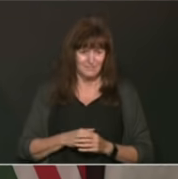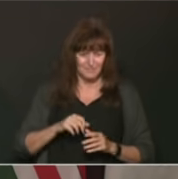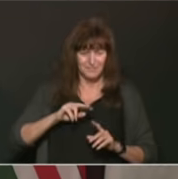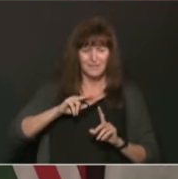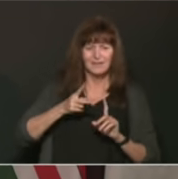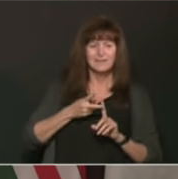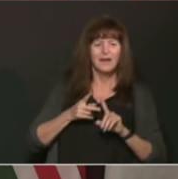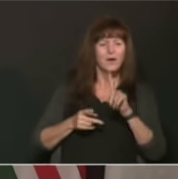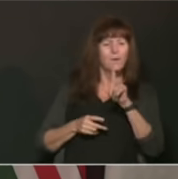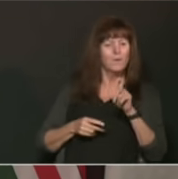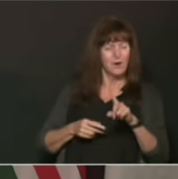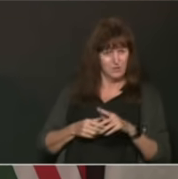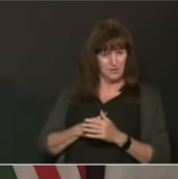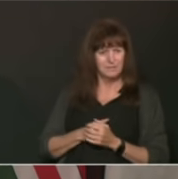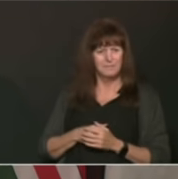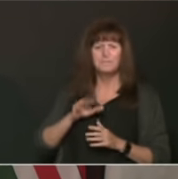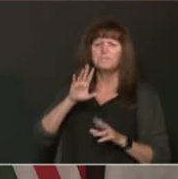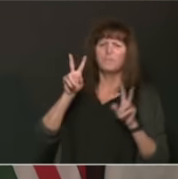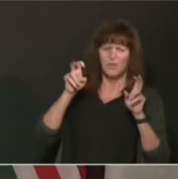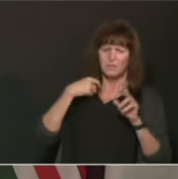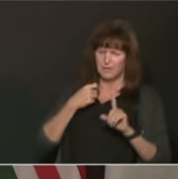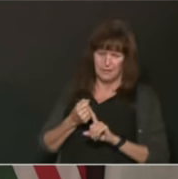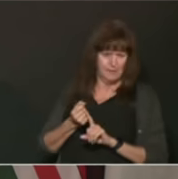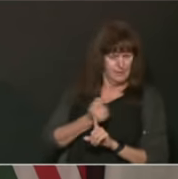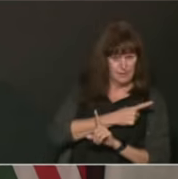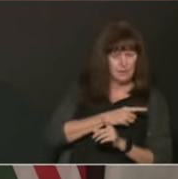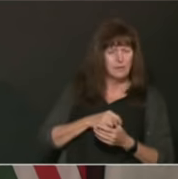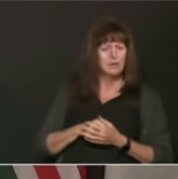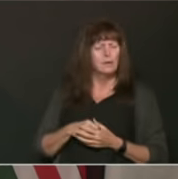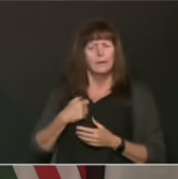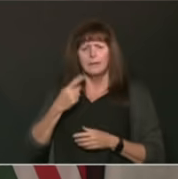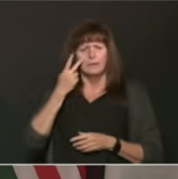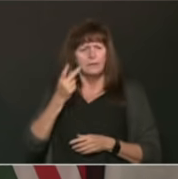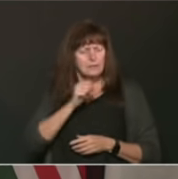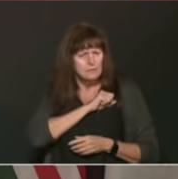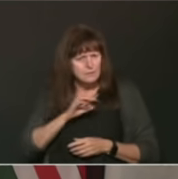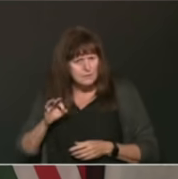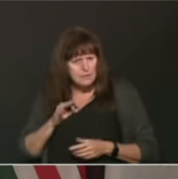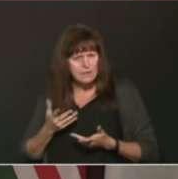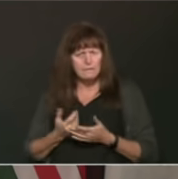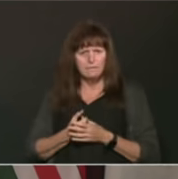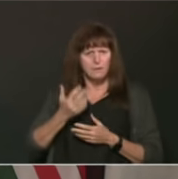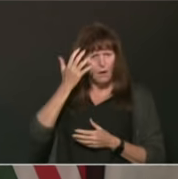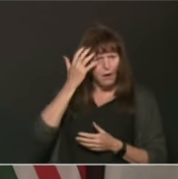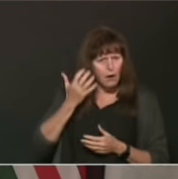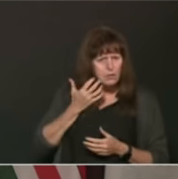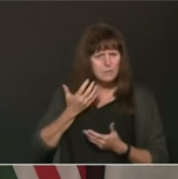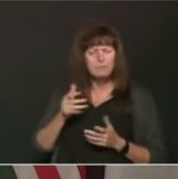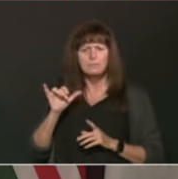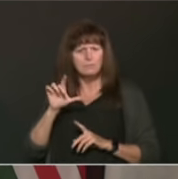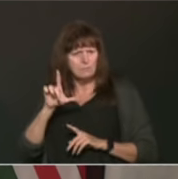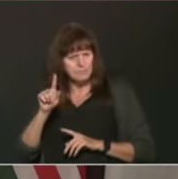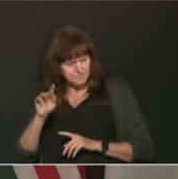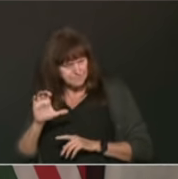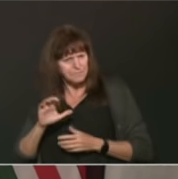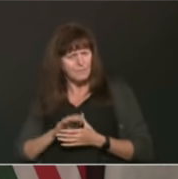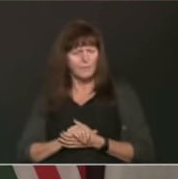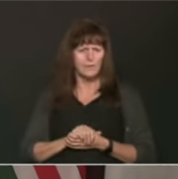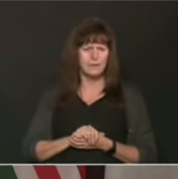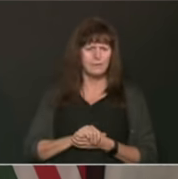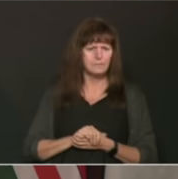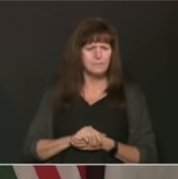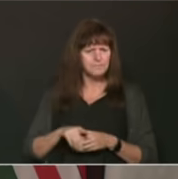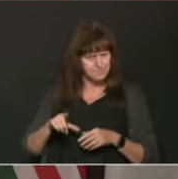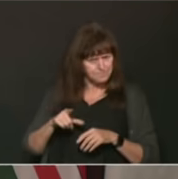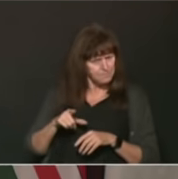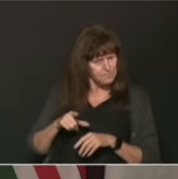see workers in hospitals and long-term care homes lose their jobs over the mandatory COVID-19 vaccination policies. Likely we'll